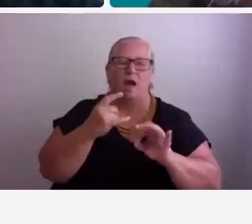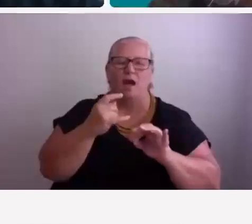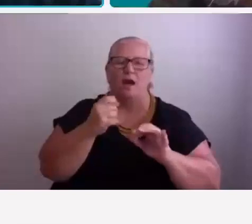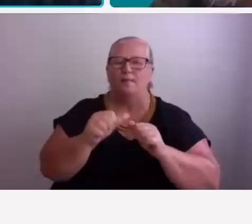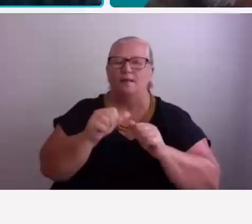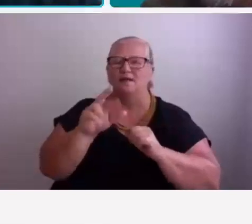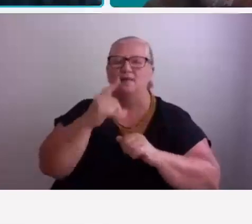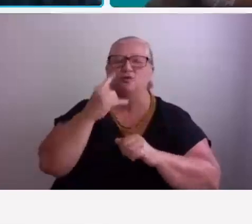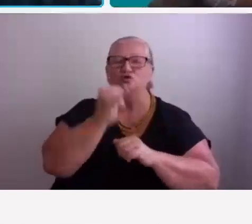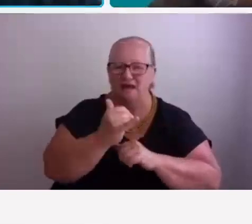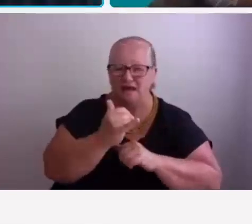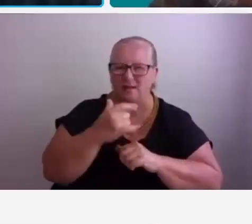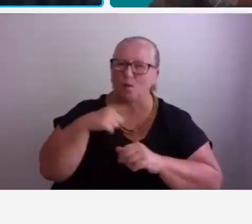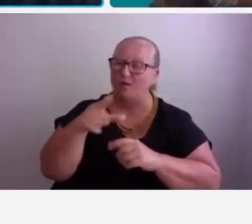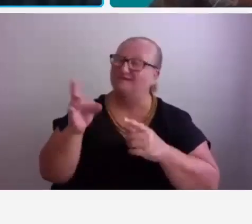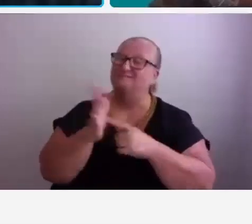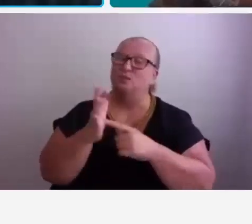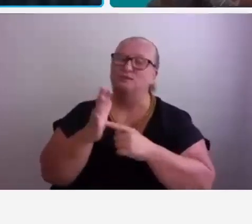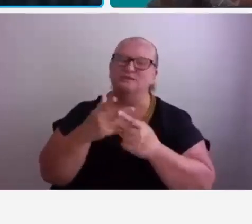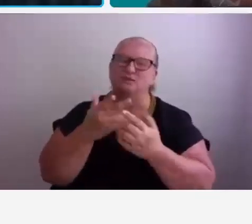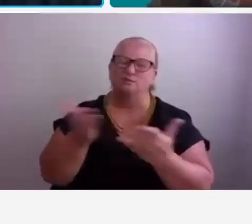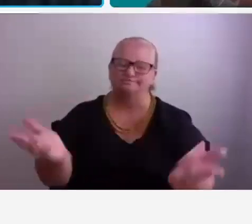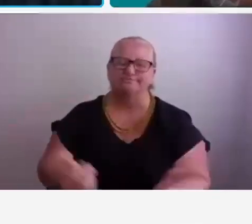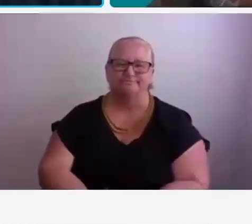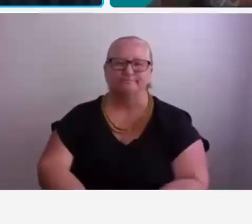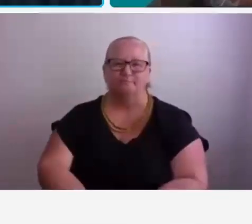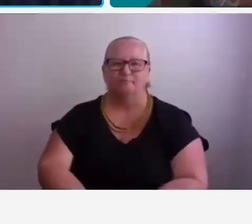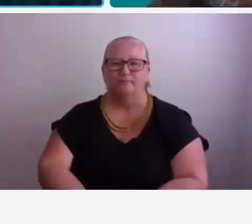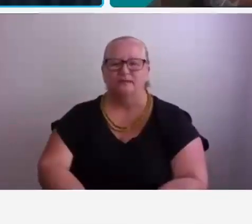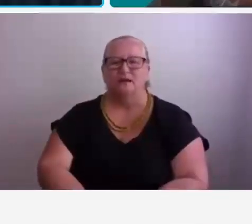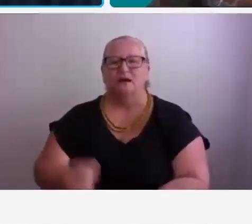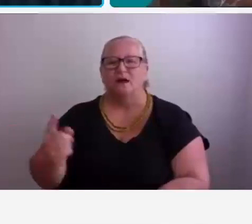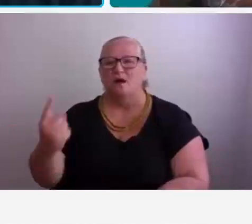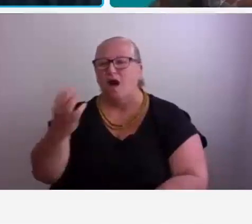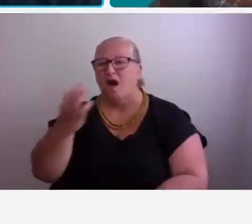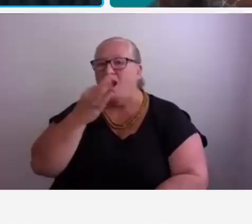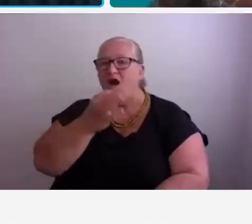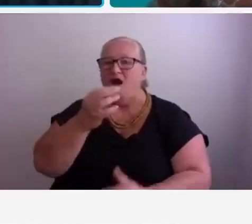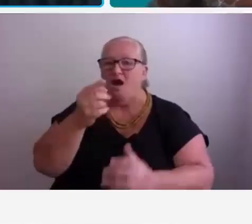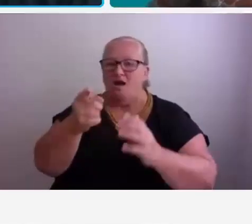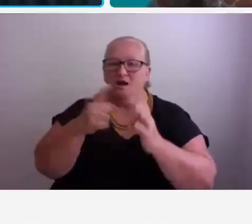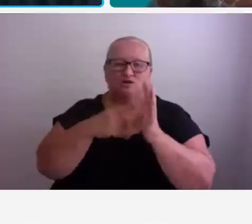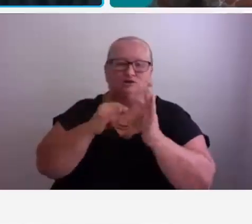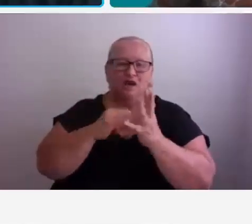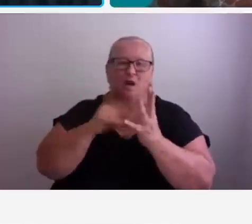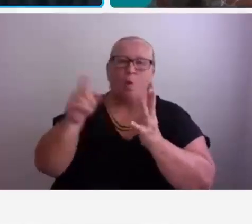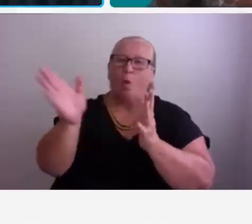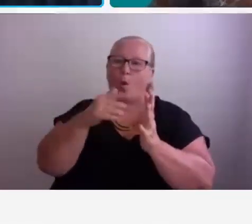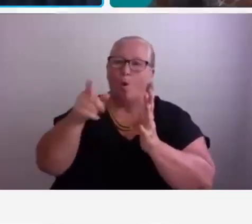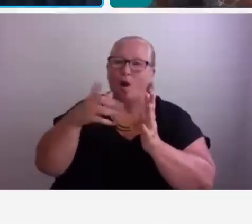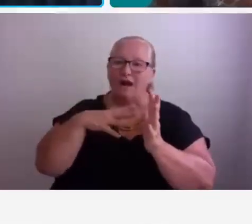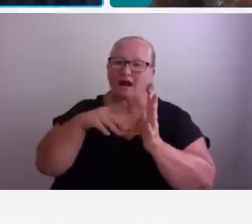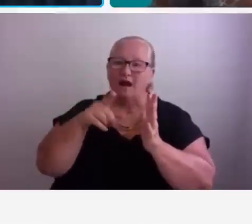double checking because obviously it's pretty important. Now, one for Jess. Are small home care providers also required to submit general